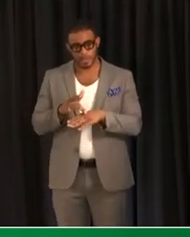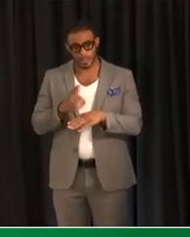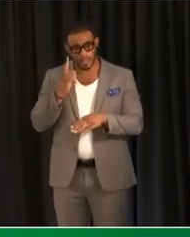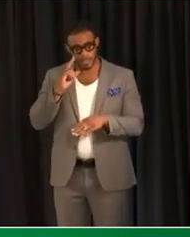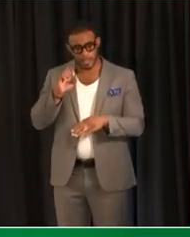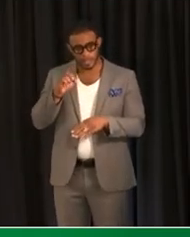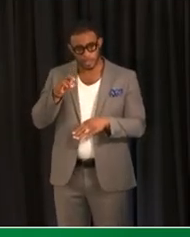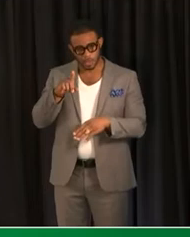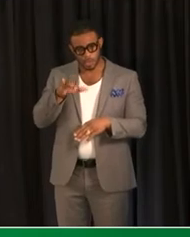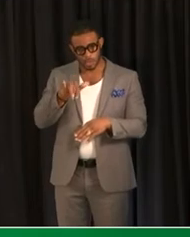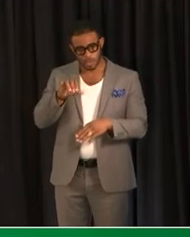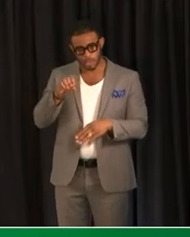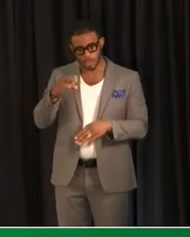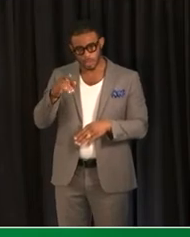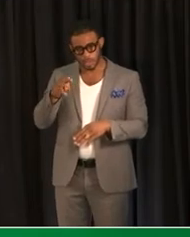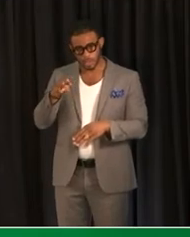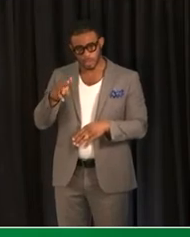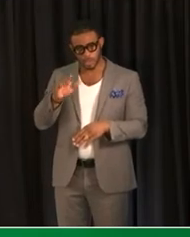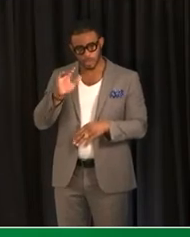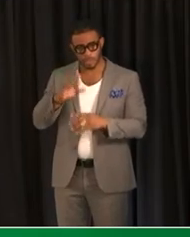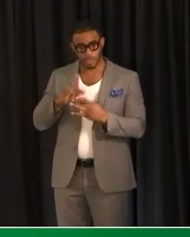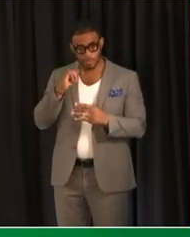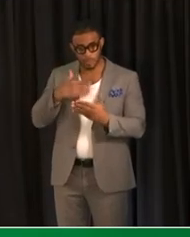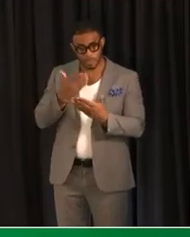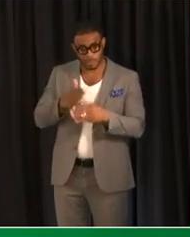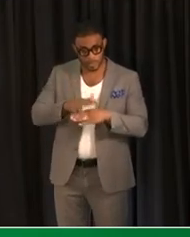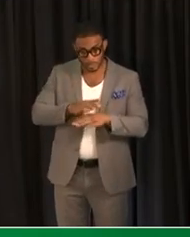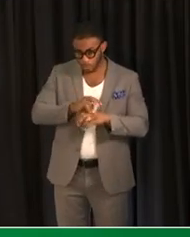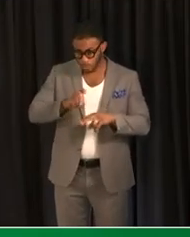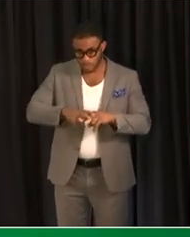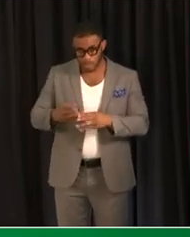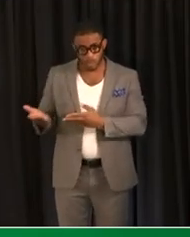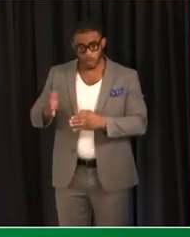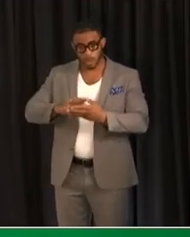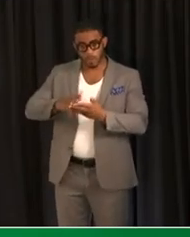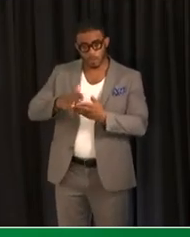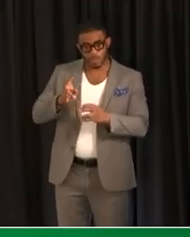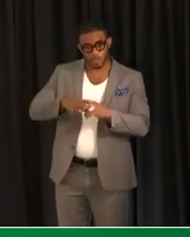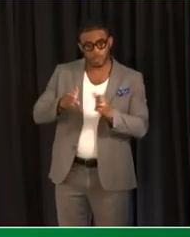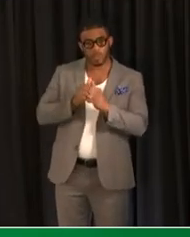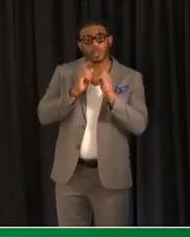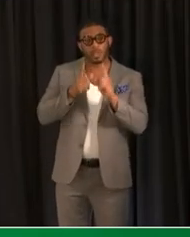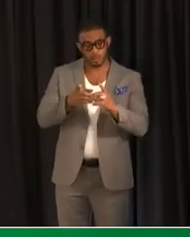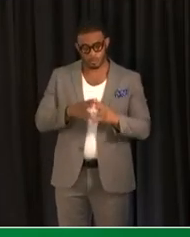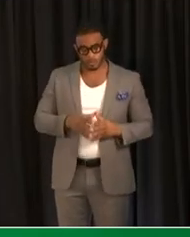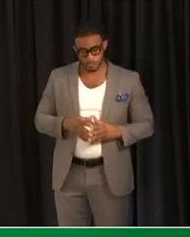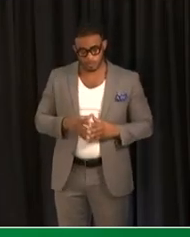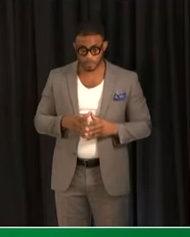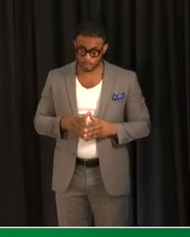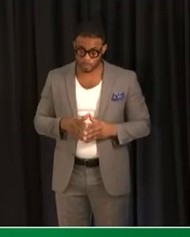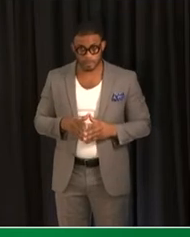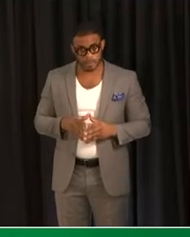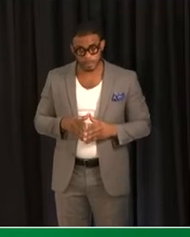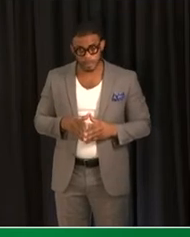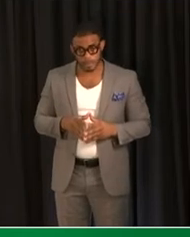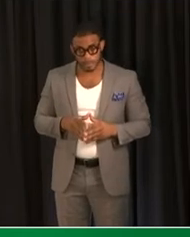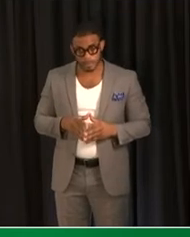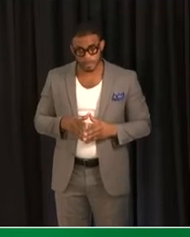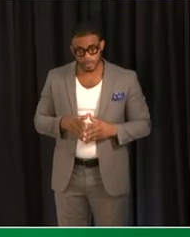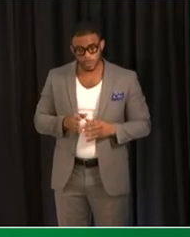create space. I think Shirley Chisholm used to say, if you get to the table and there's no chair, bring a folding chair with you. And